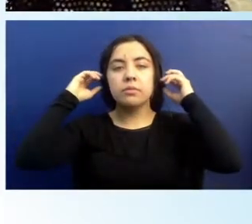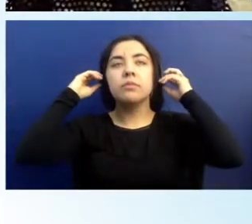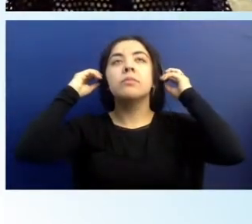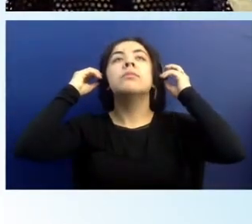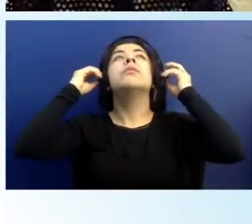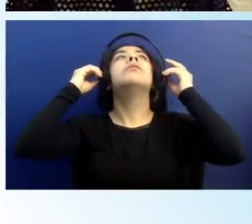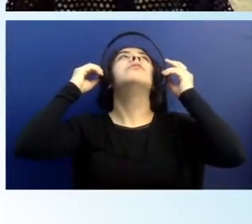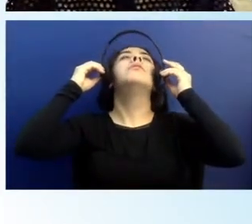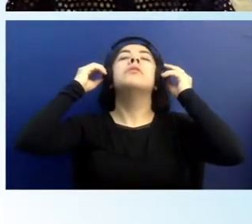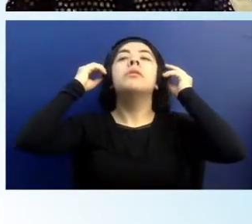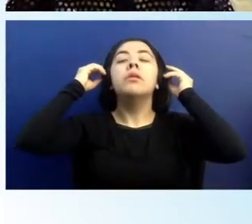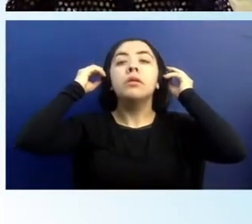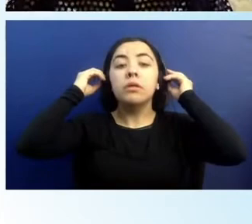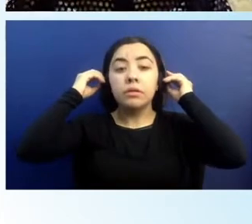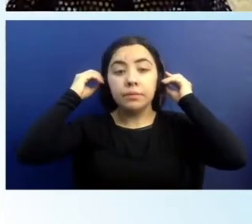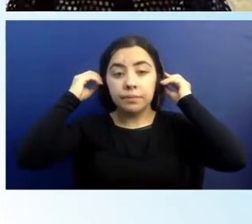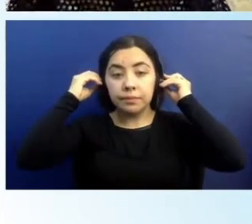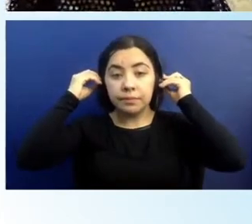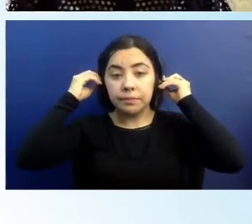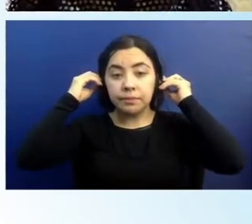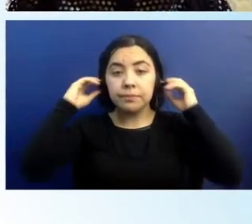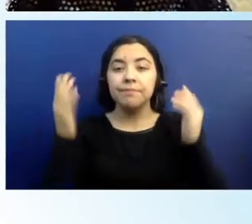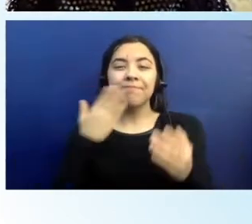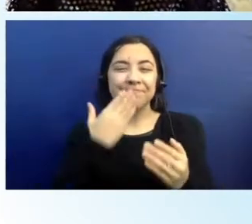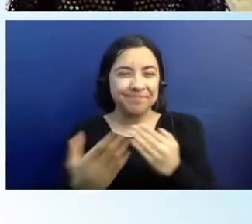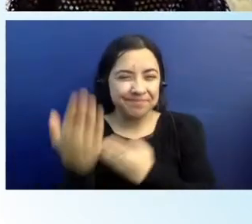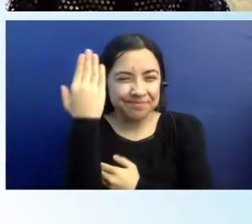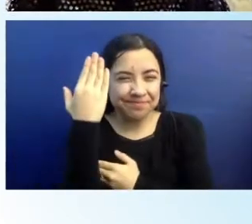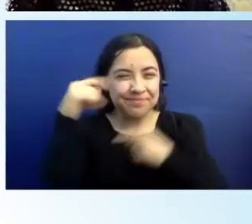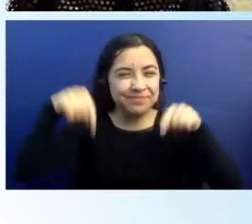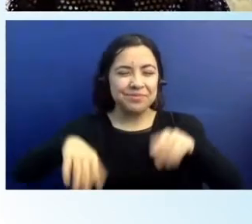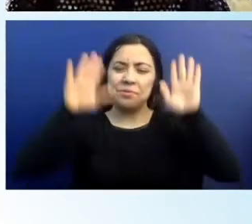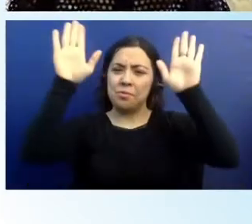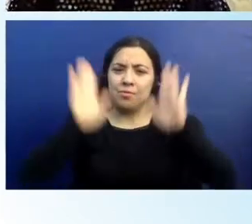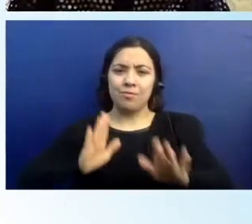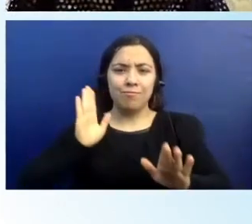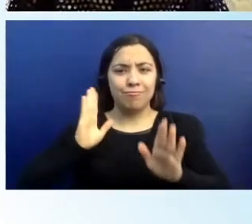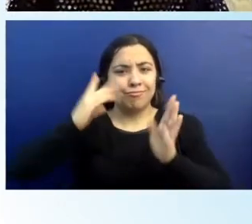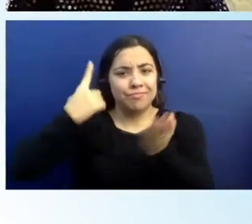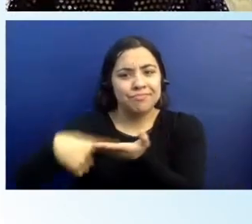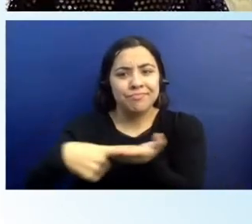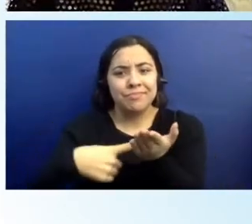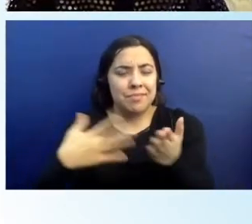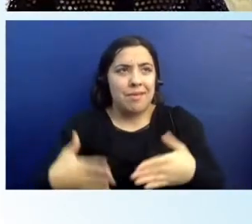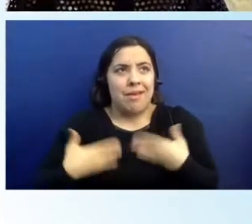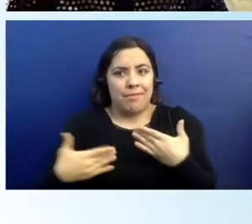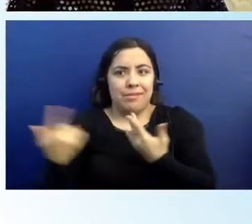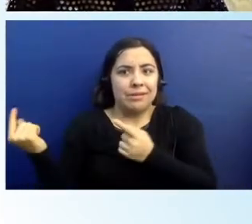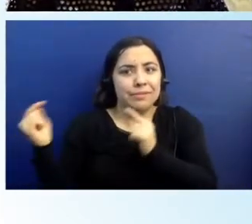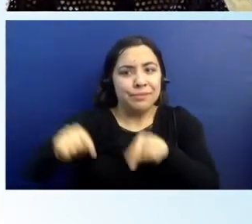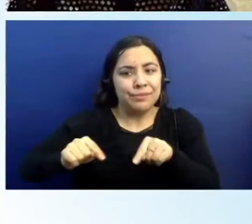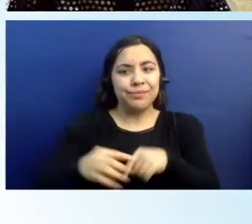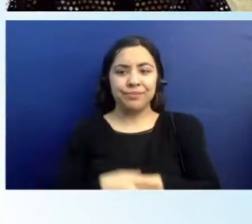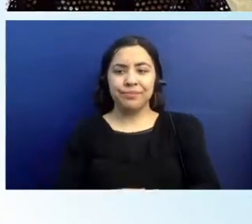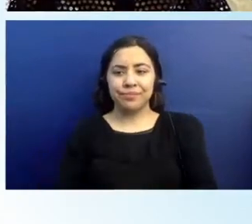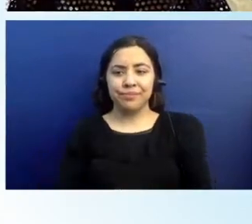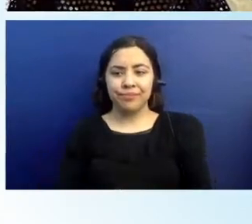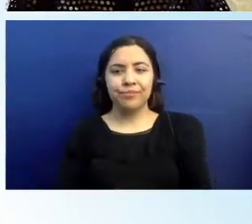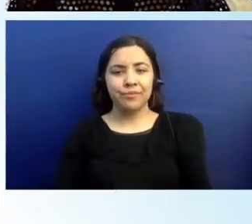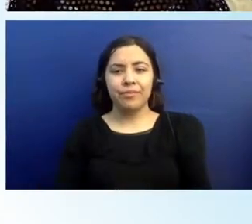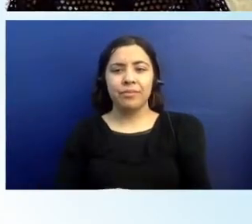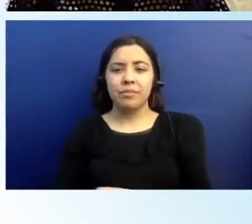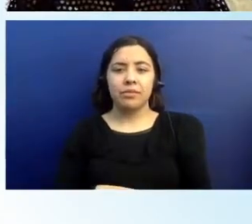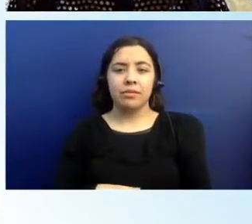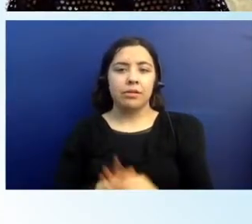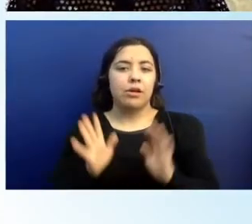Good morning. This is a great conversation. I'm so glad to be here. It's actually wonderful to follow X